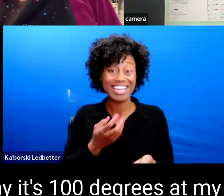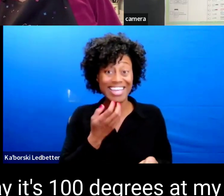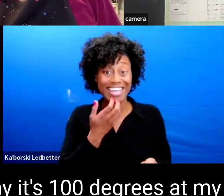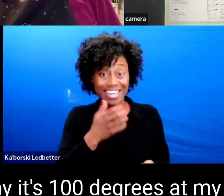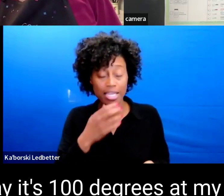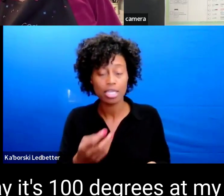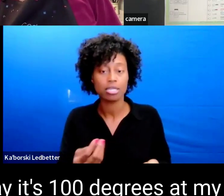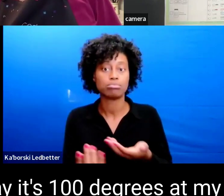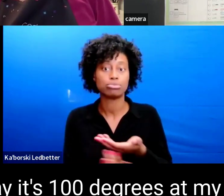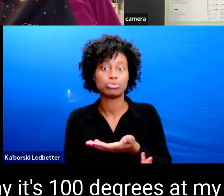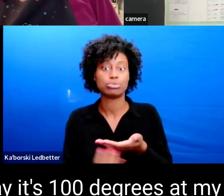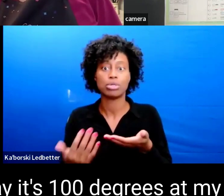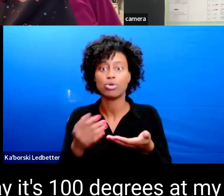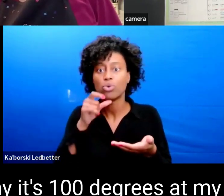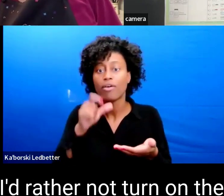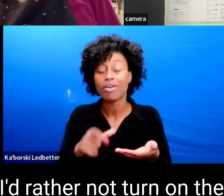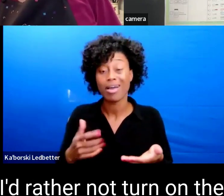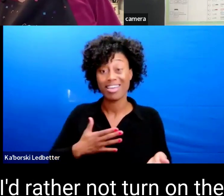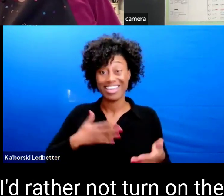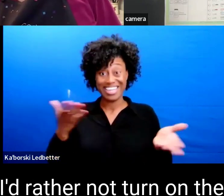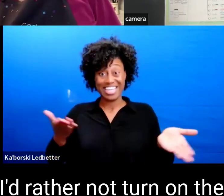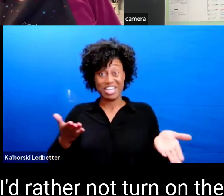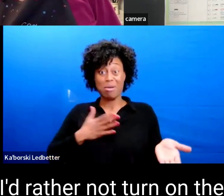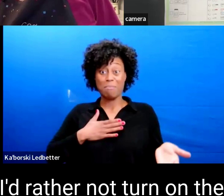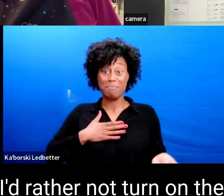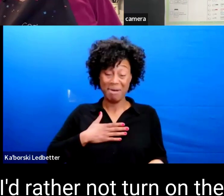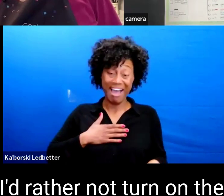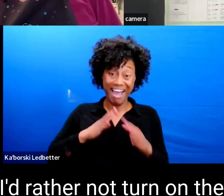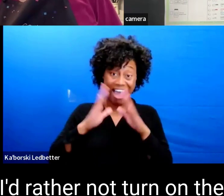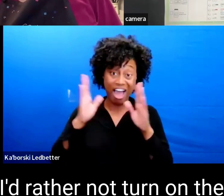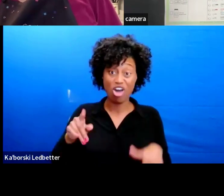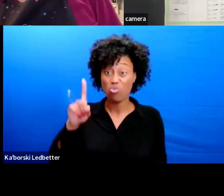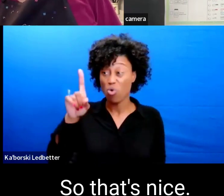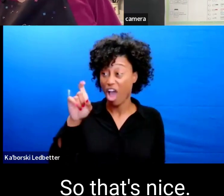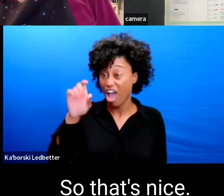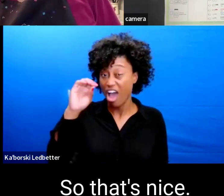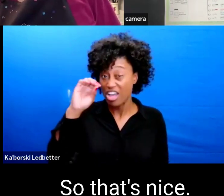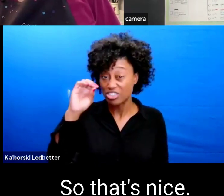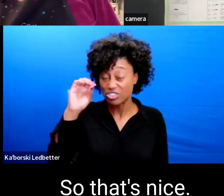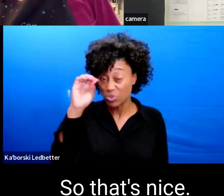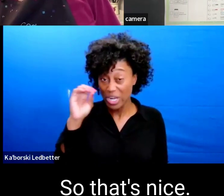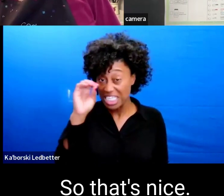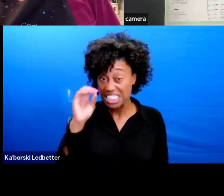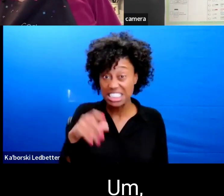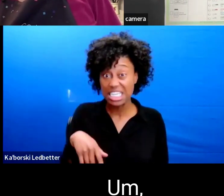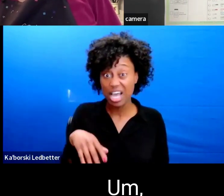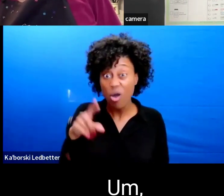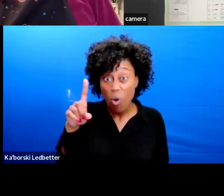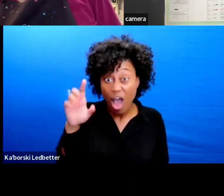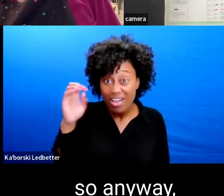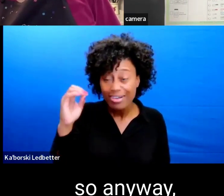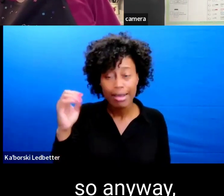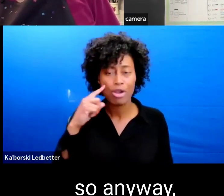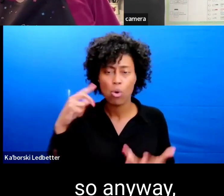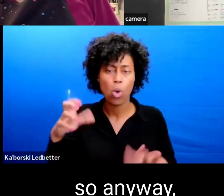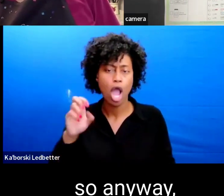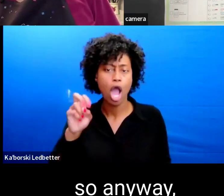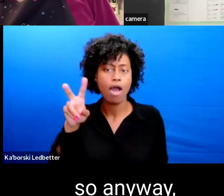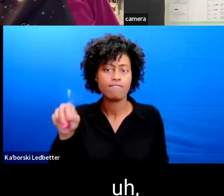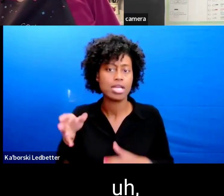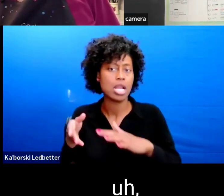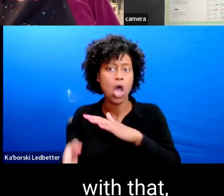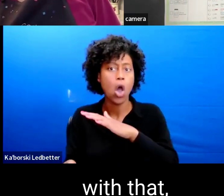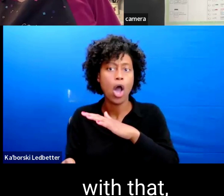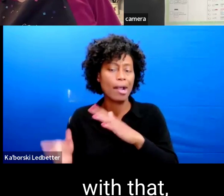it's 100 degrees at my house, so I'd rather not turn on the oven. So that's nice. Um, so